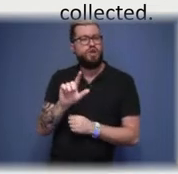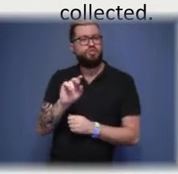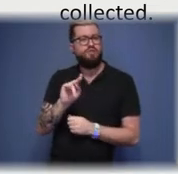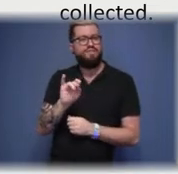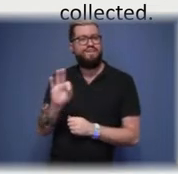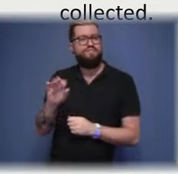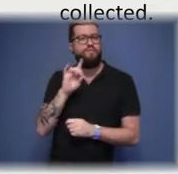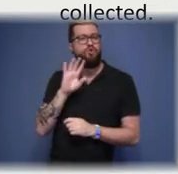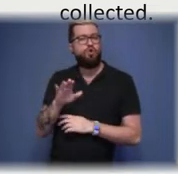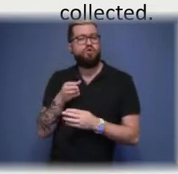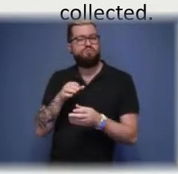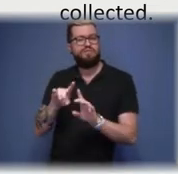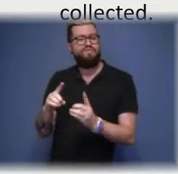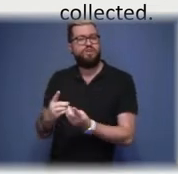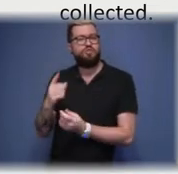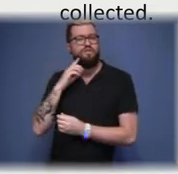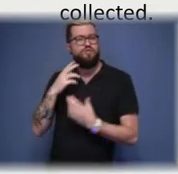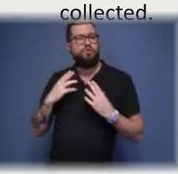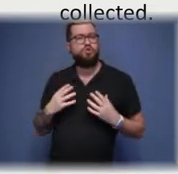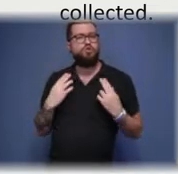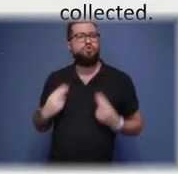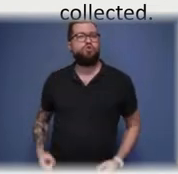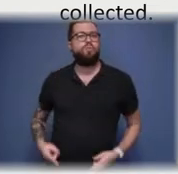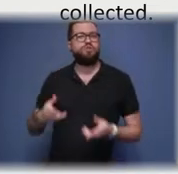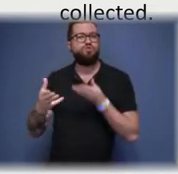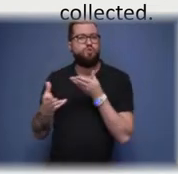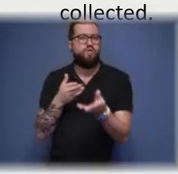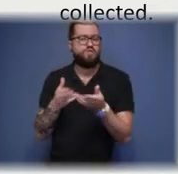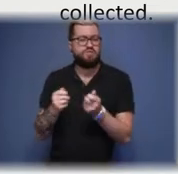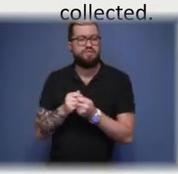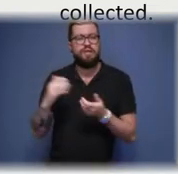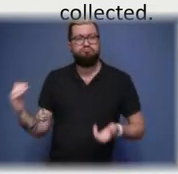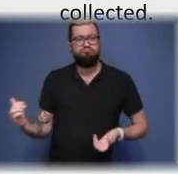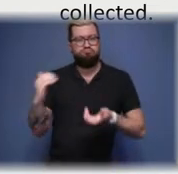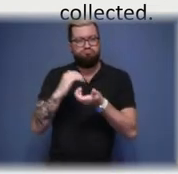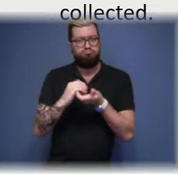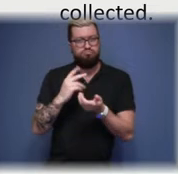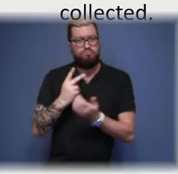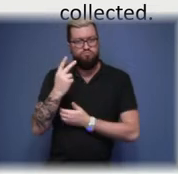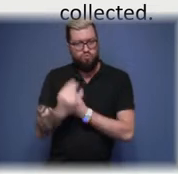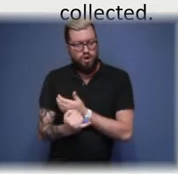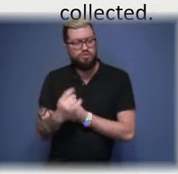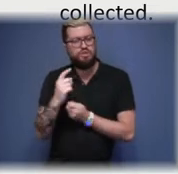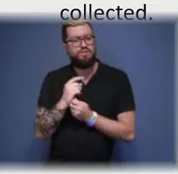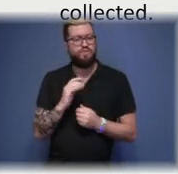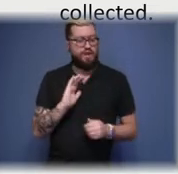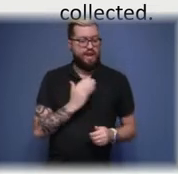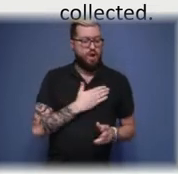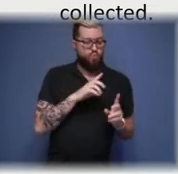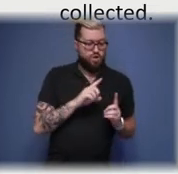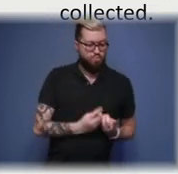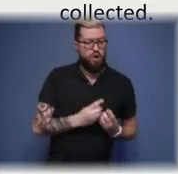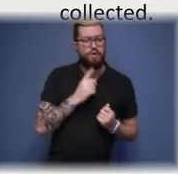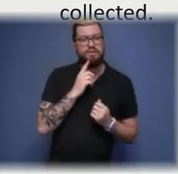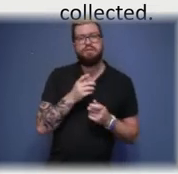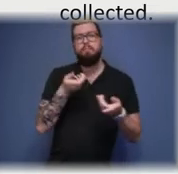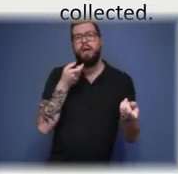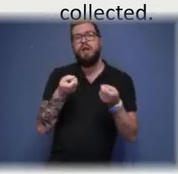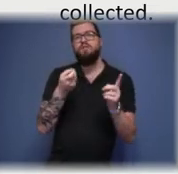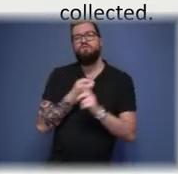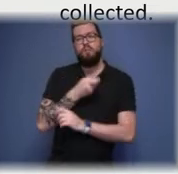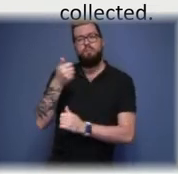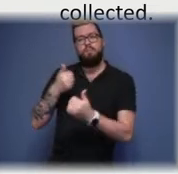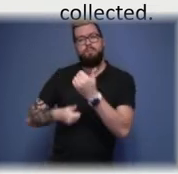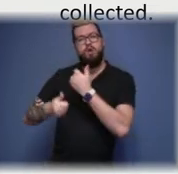within the Division of Human Services. This is a collaborative project. In our department, it is managed by Mallory